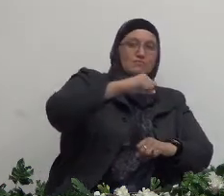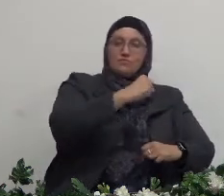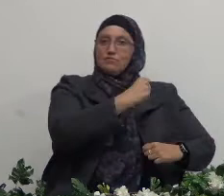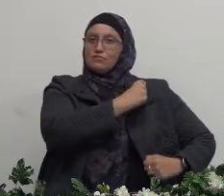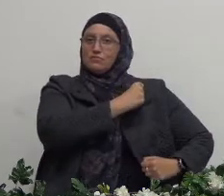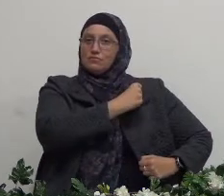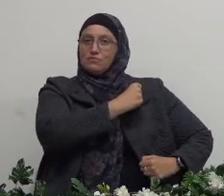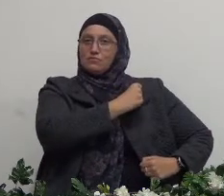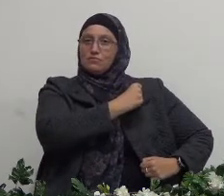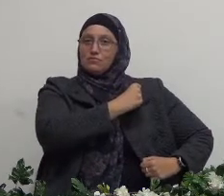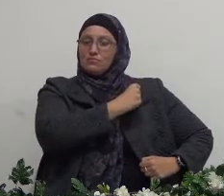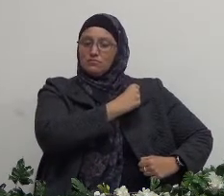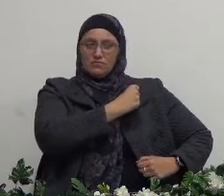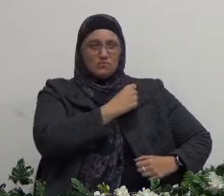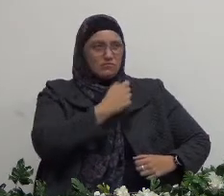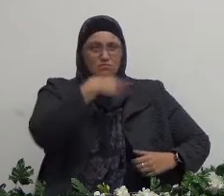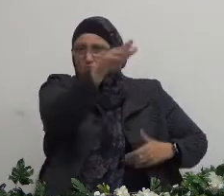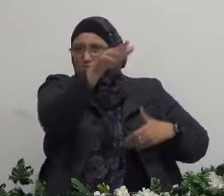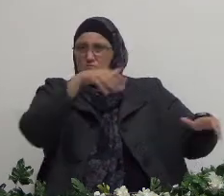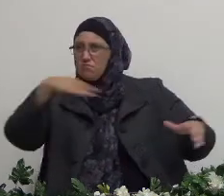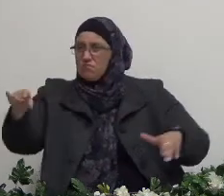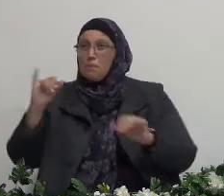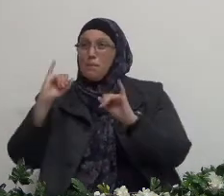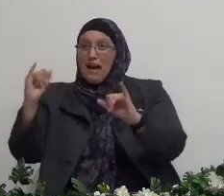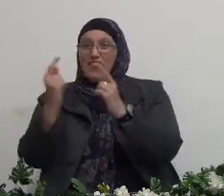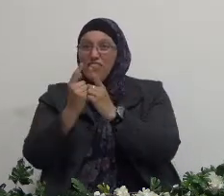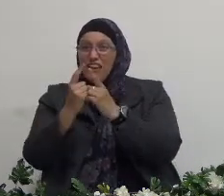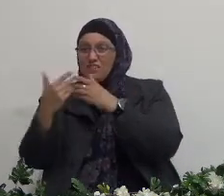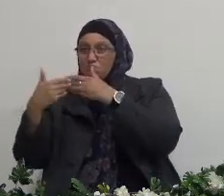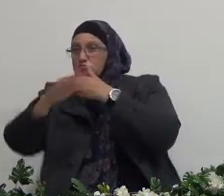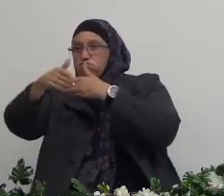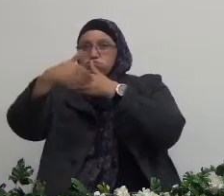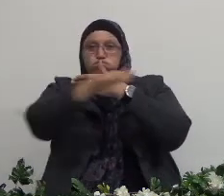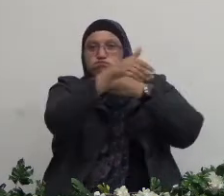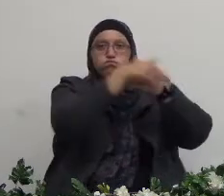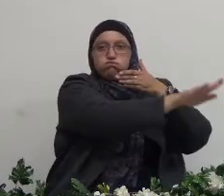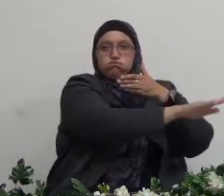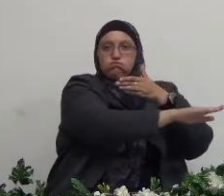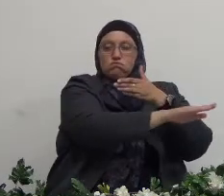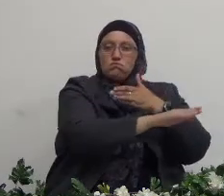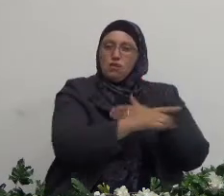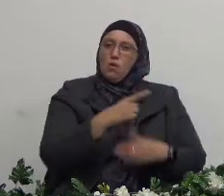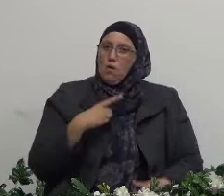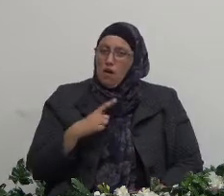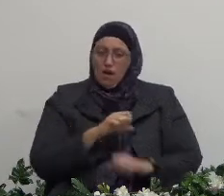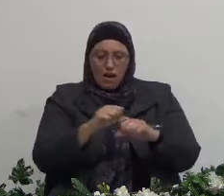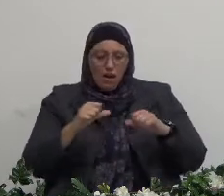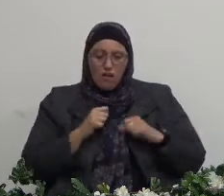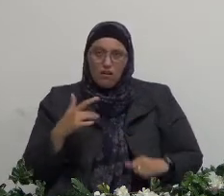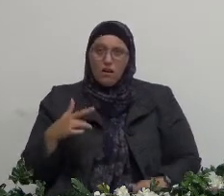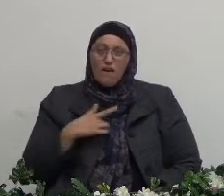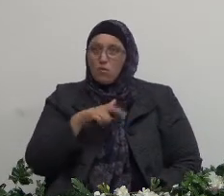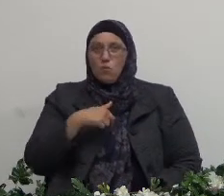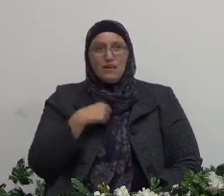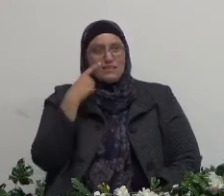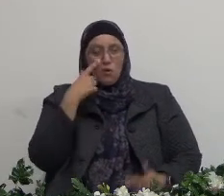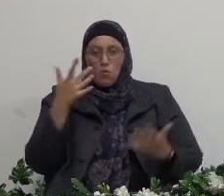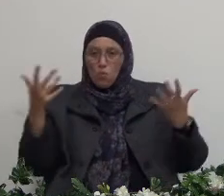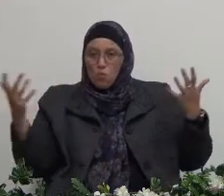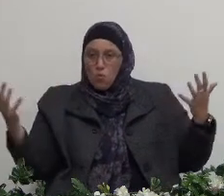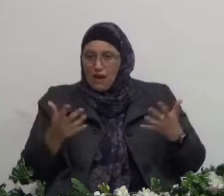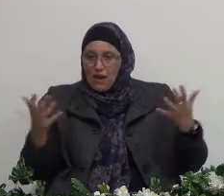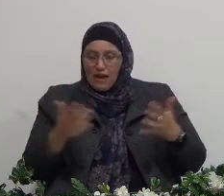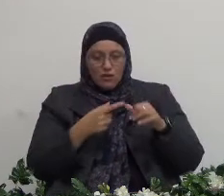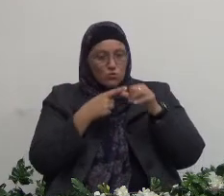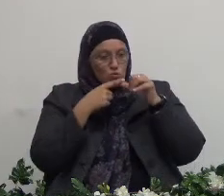and ward off everything that is not right, because generally in our lives we always look for solutions to